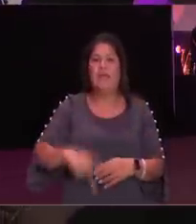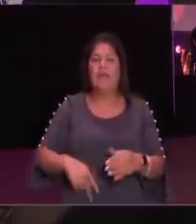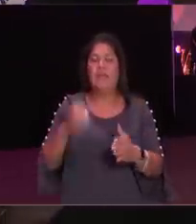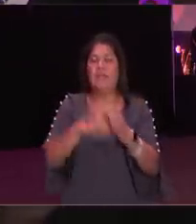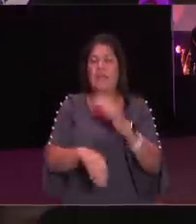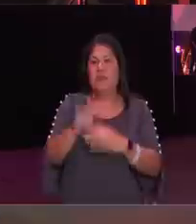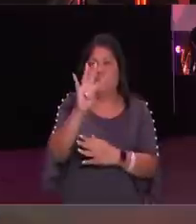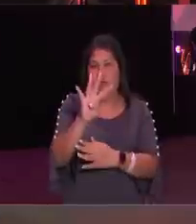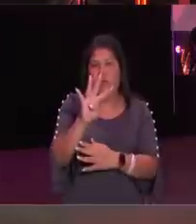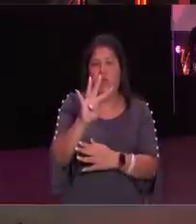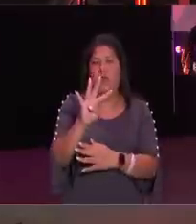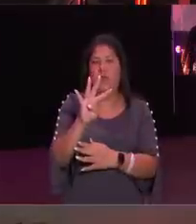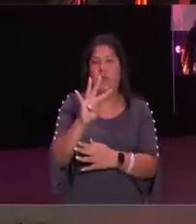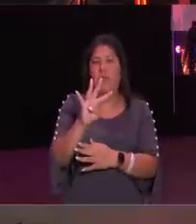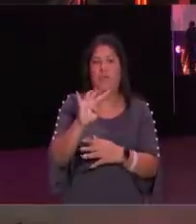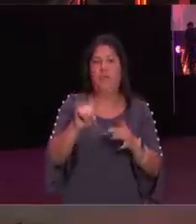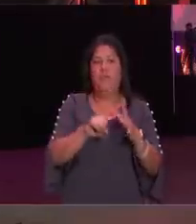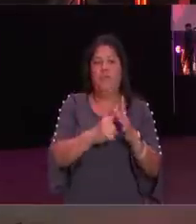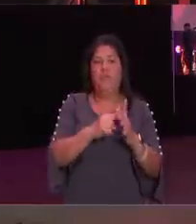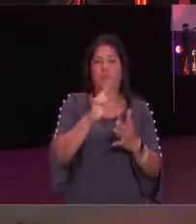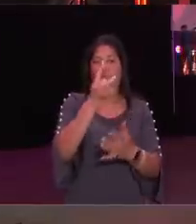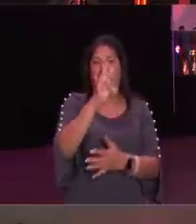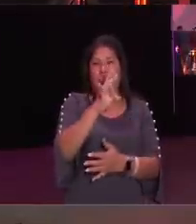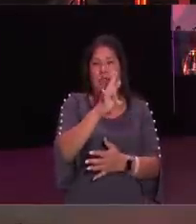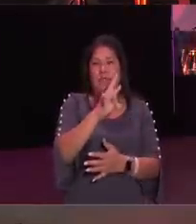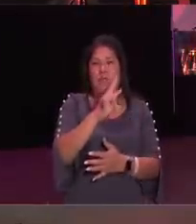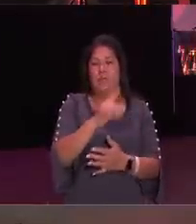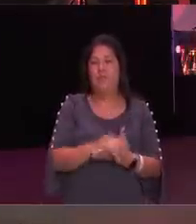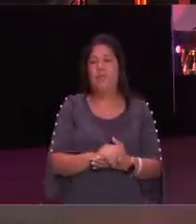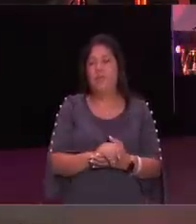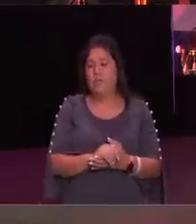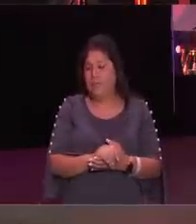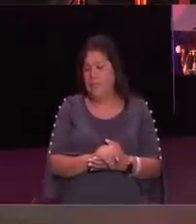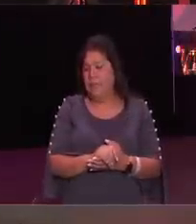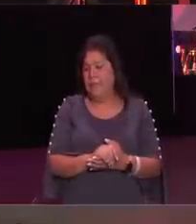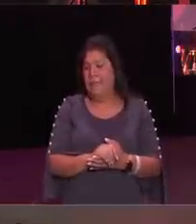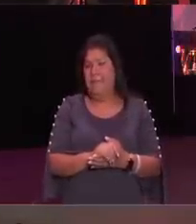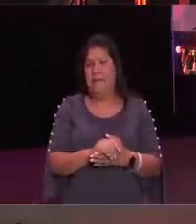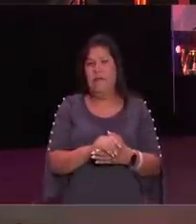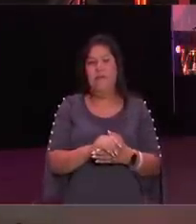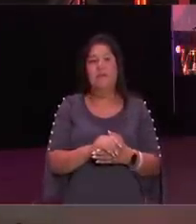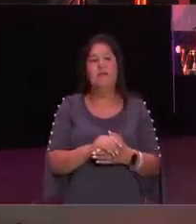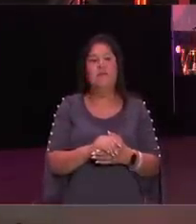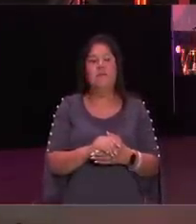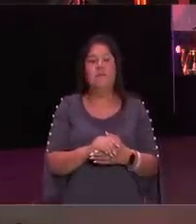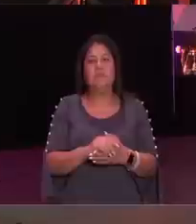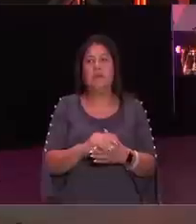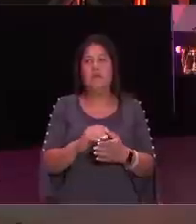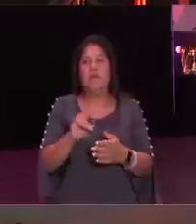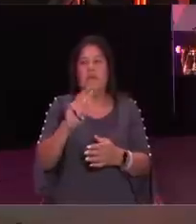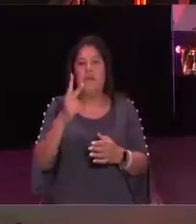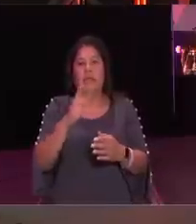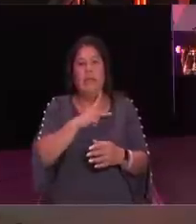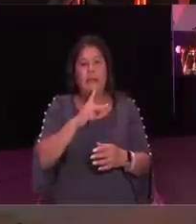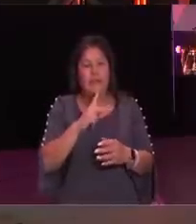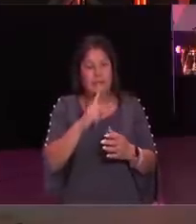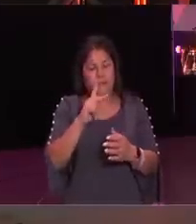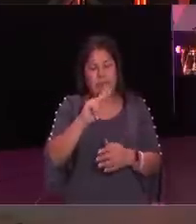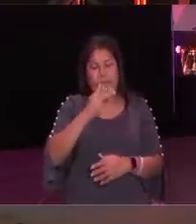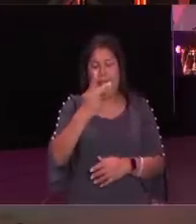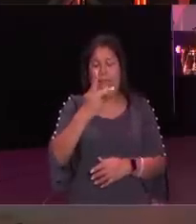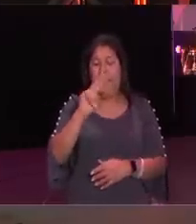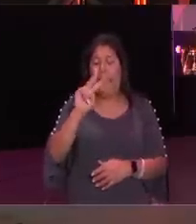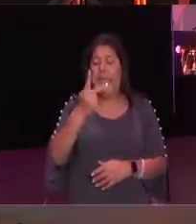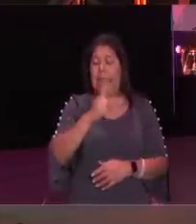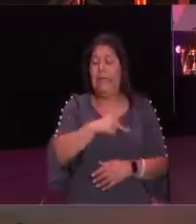4, beginning at verse 18. The second book of Kings chapter 4, we're going to read